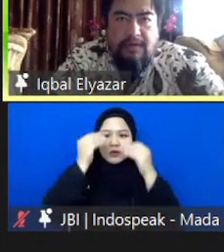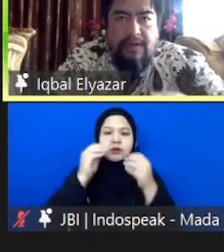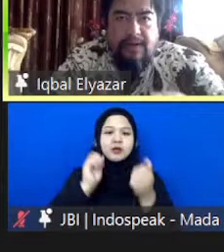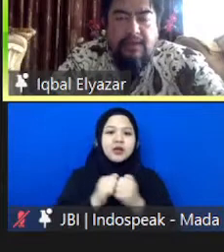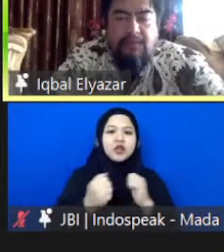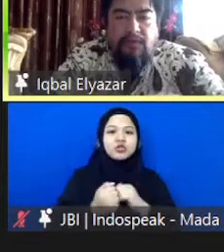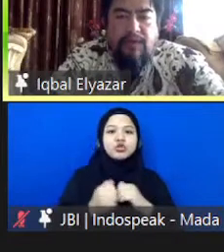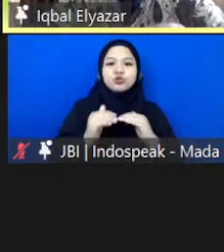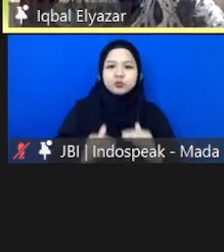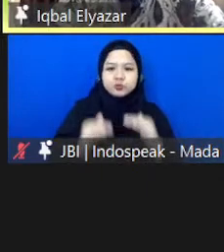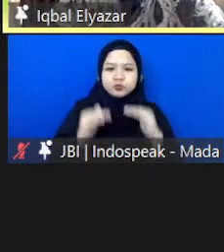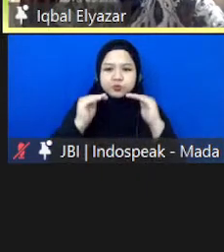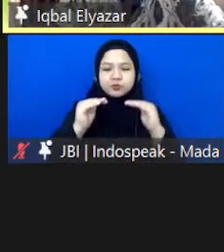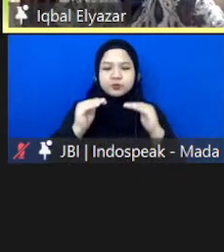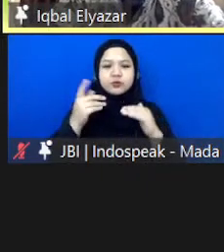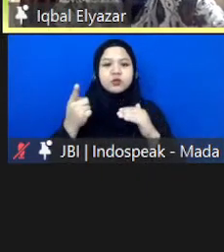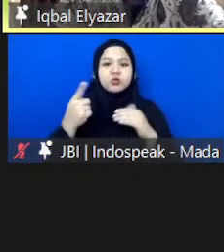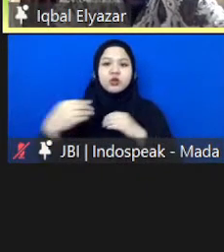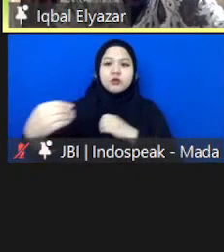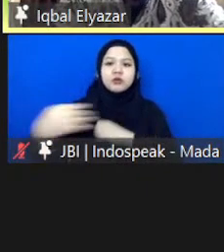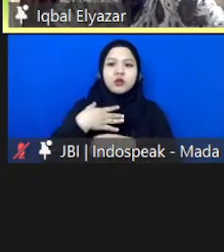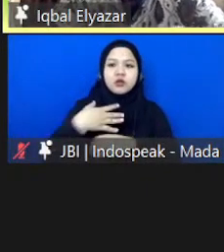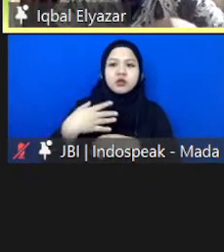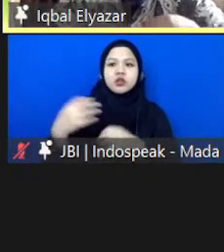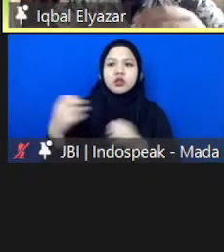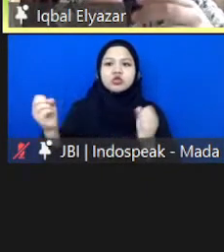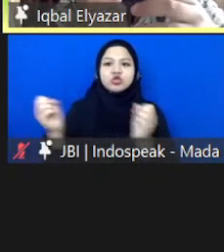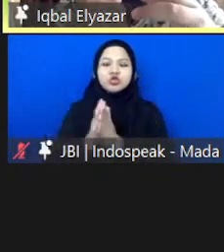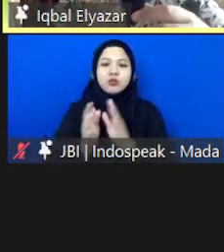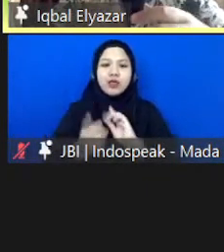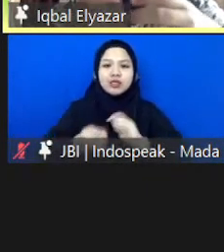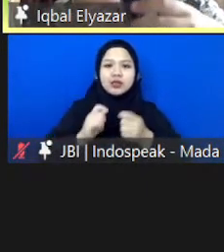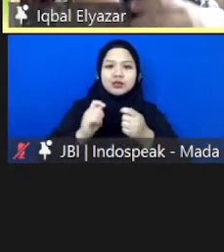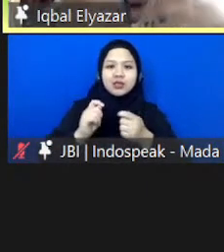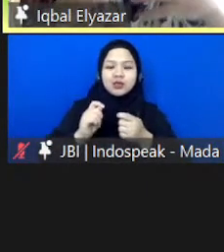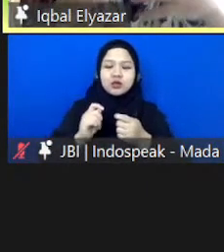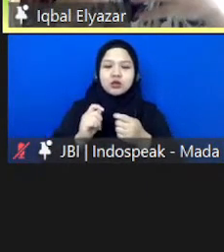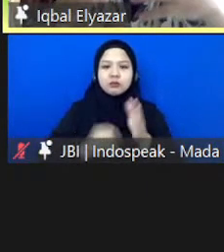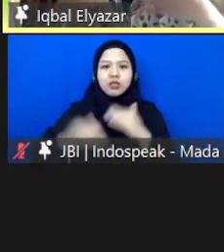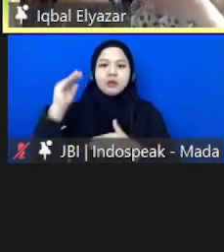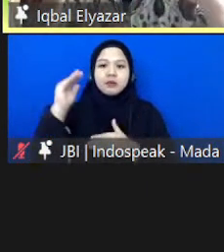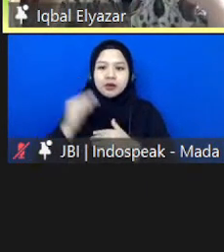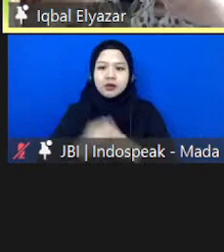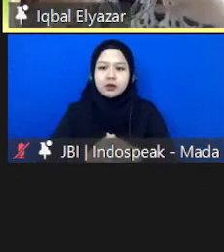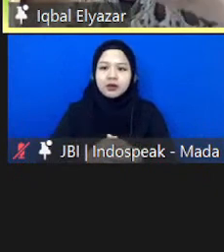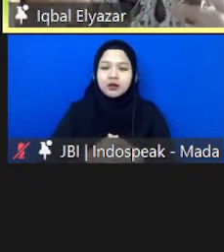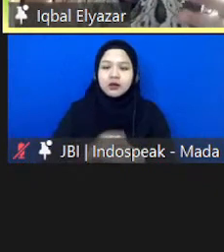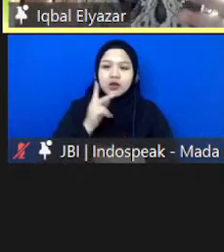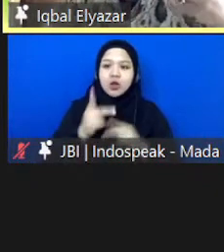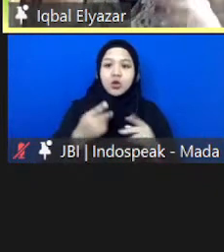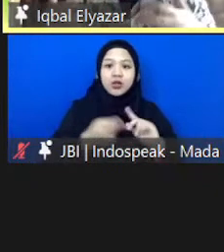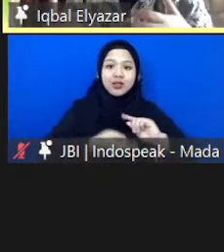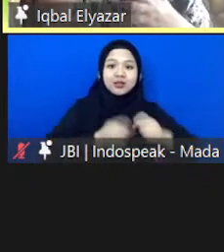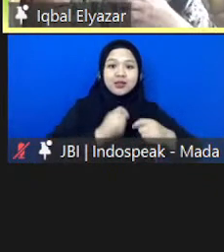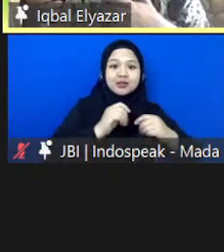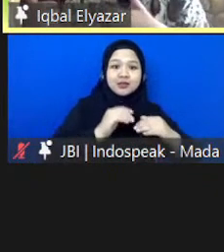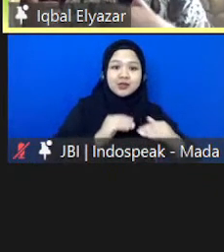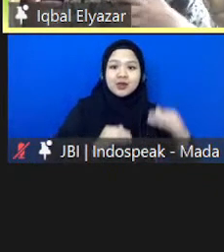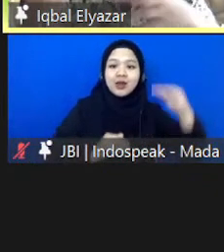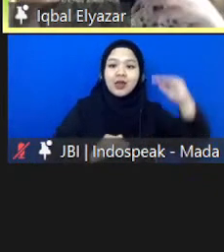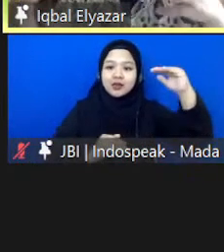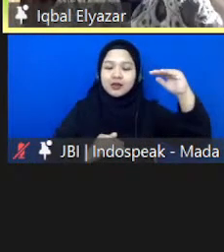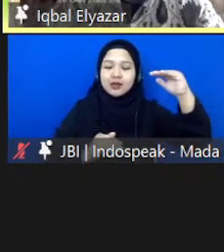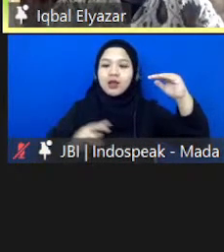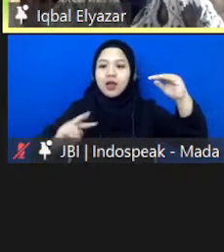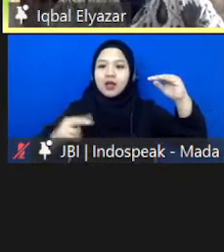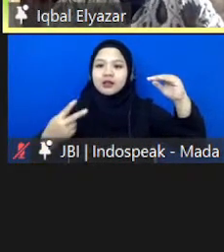was heavily influenced by the number of testing. The number of when you had the testing increase, probably you will have